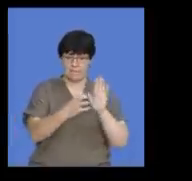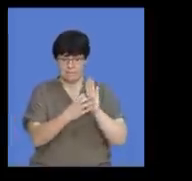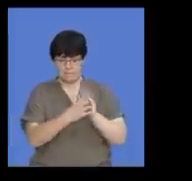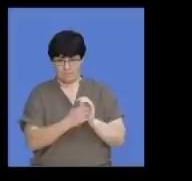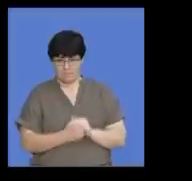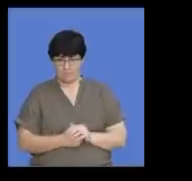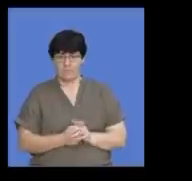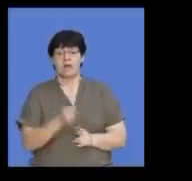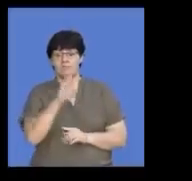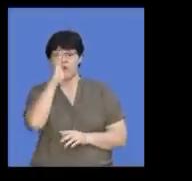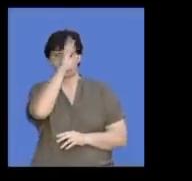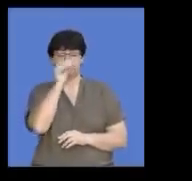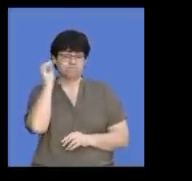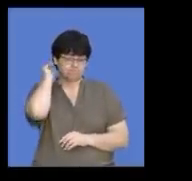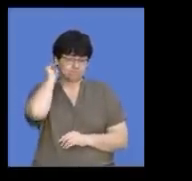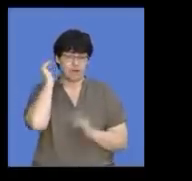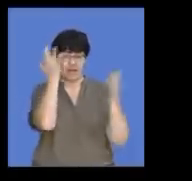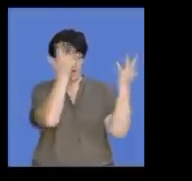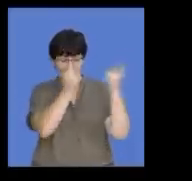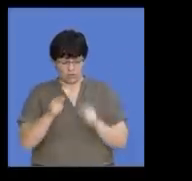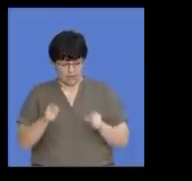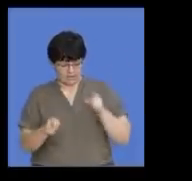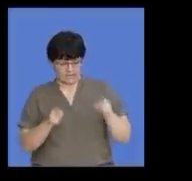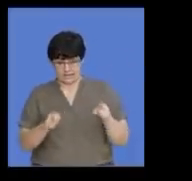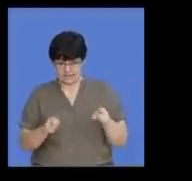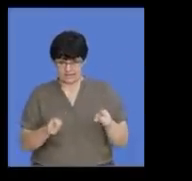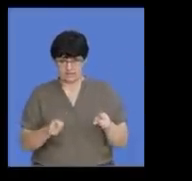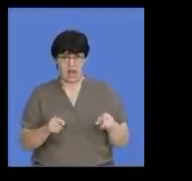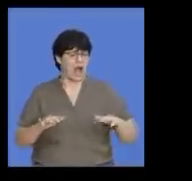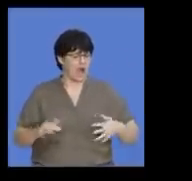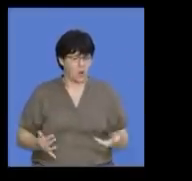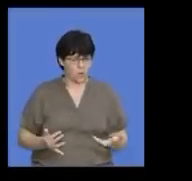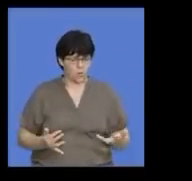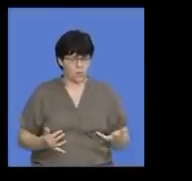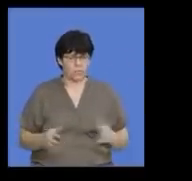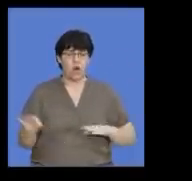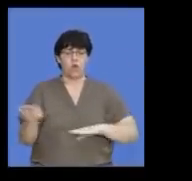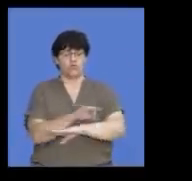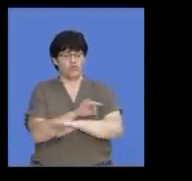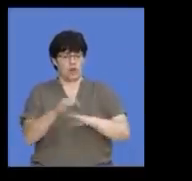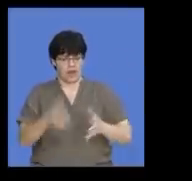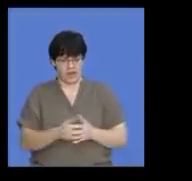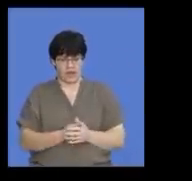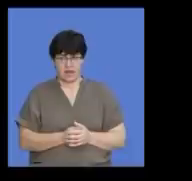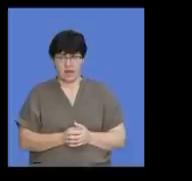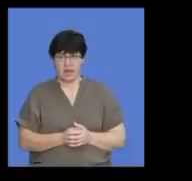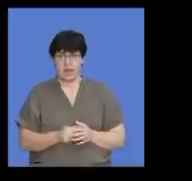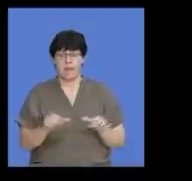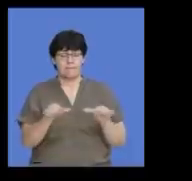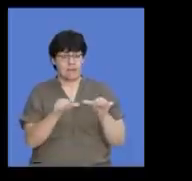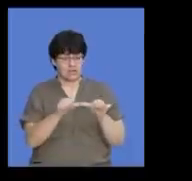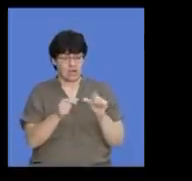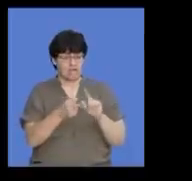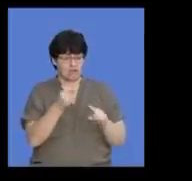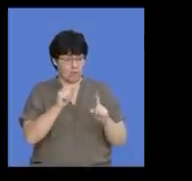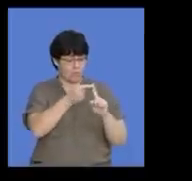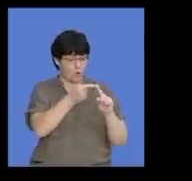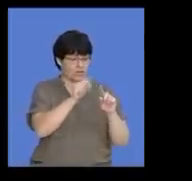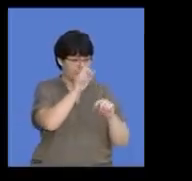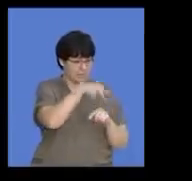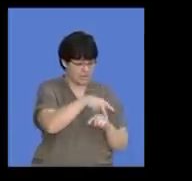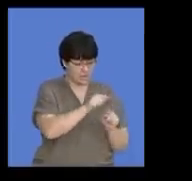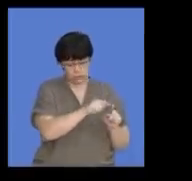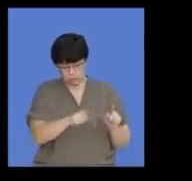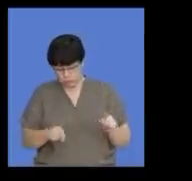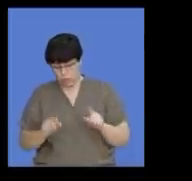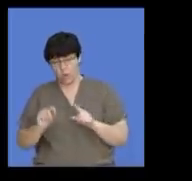note the following. When I calculate that distance, it's as follows. I take my ruler and measure from point P to point